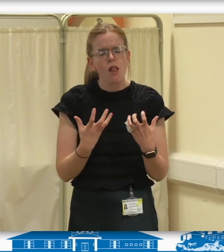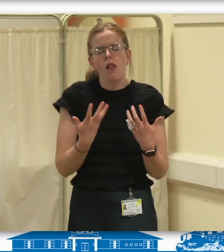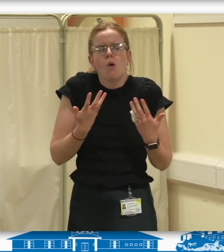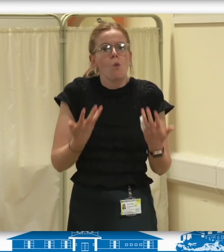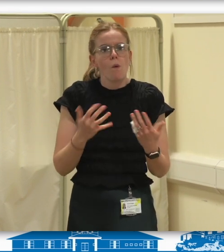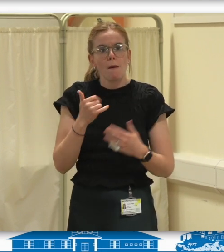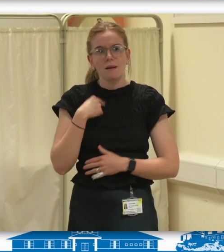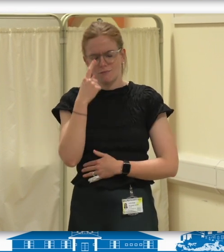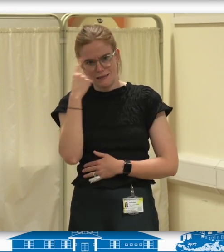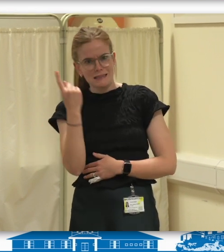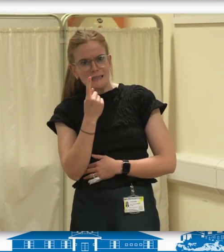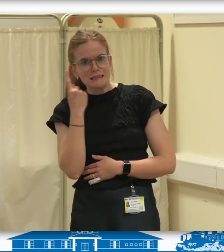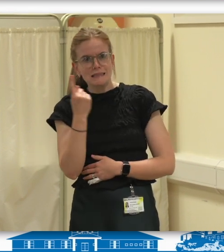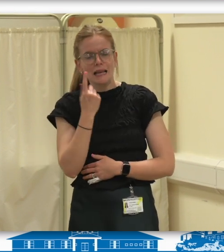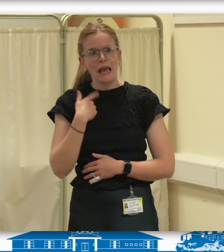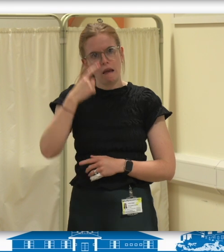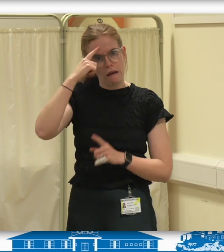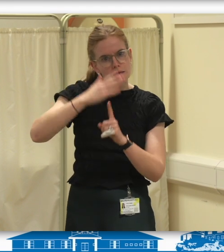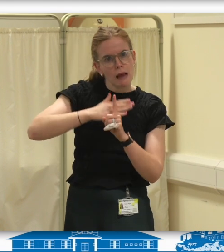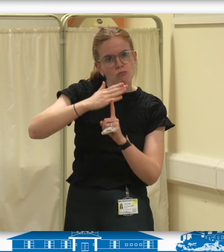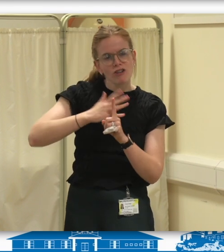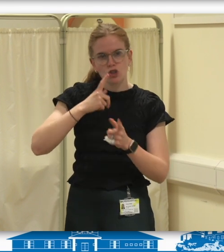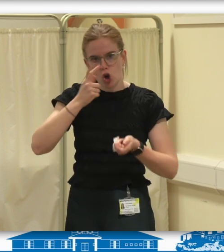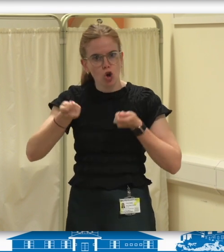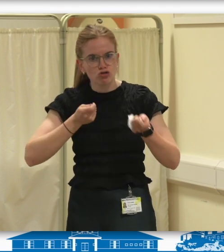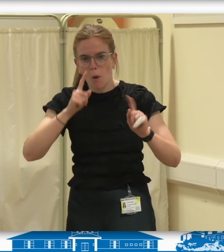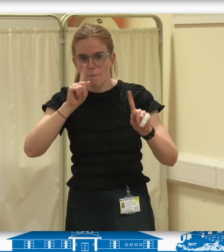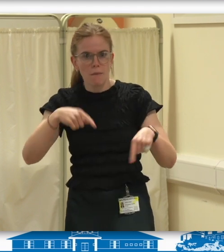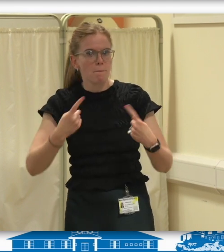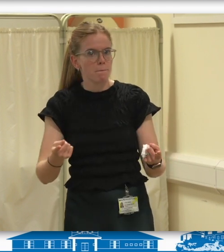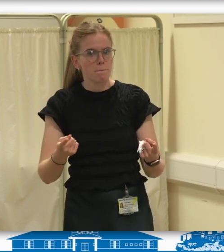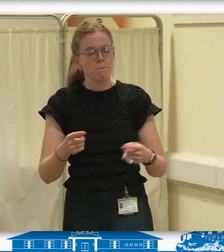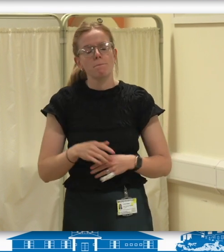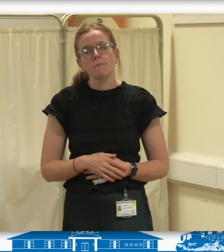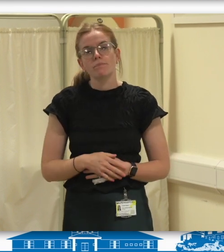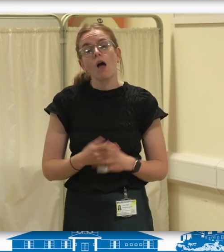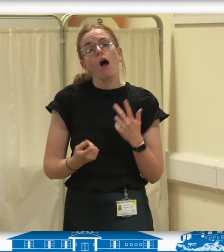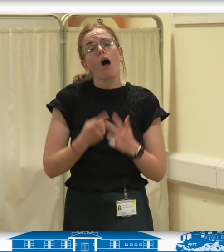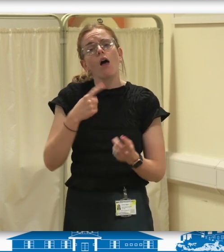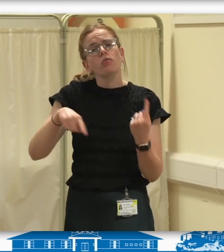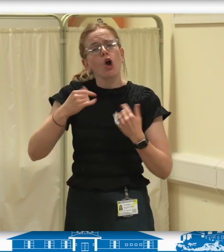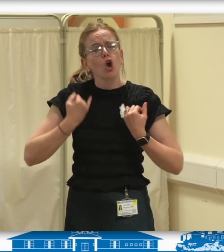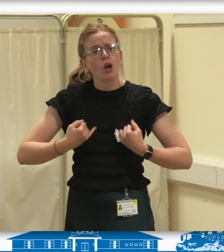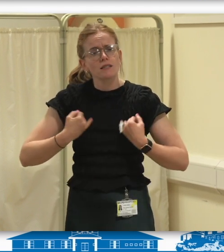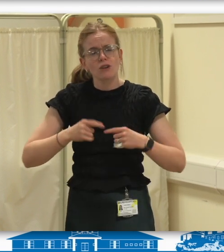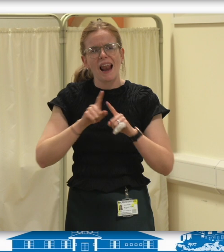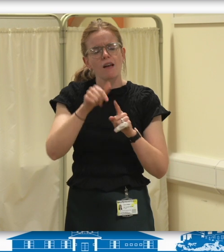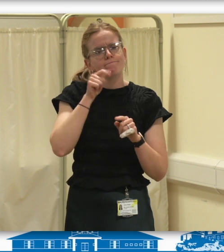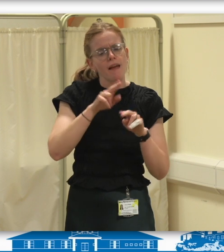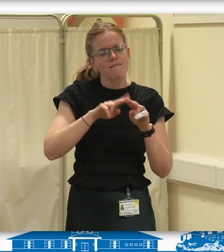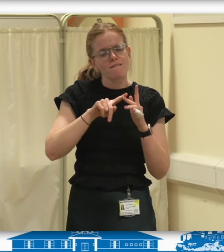such as dizziness, poor temperature control. Many other conditions, for example,